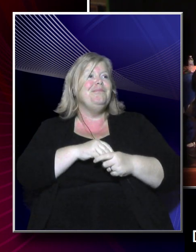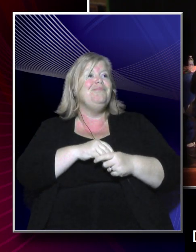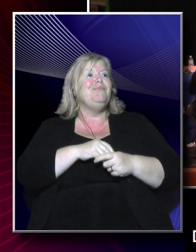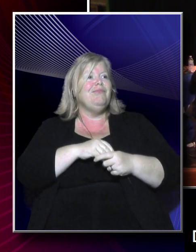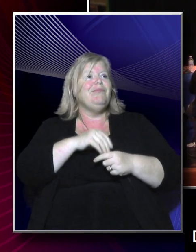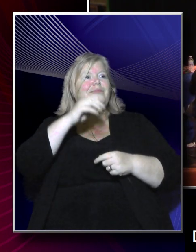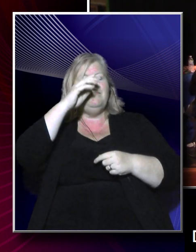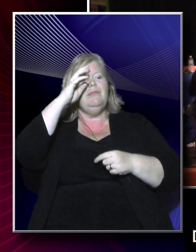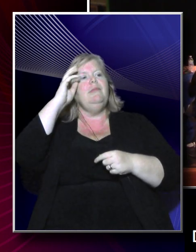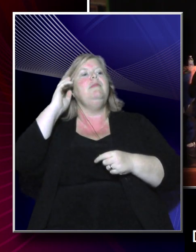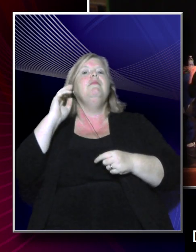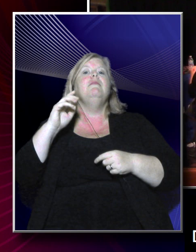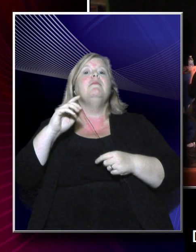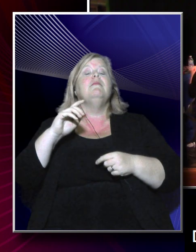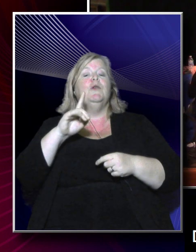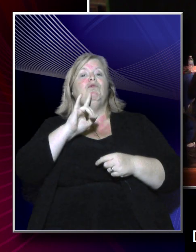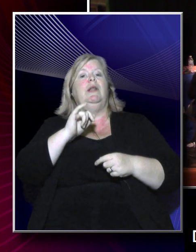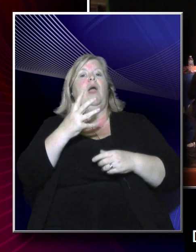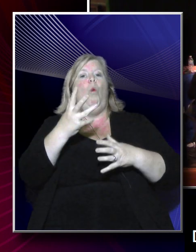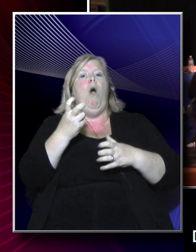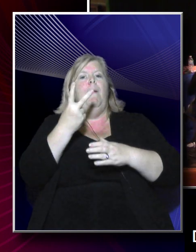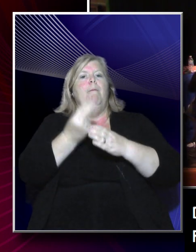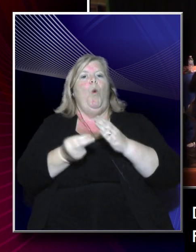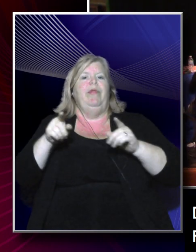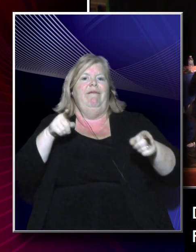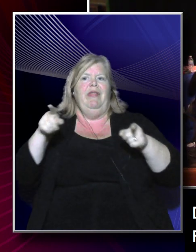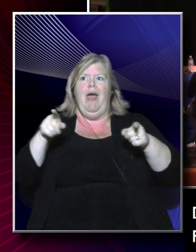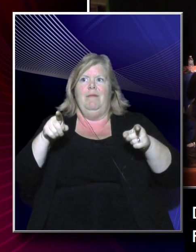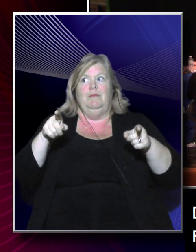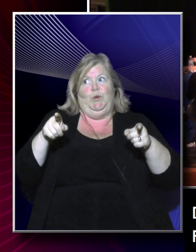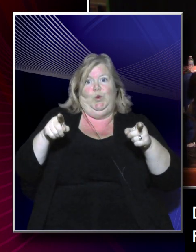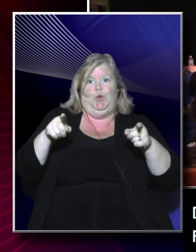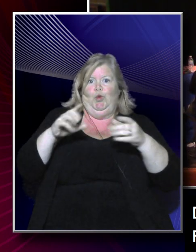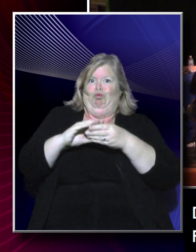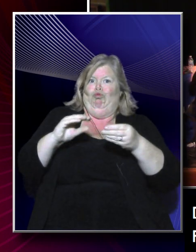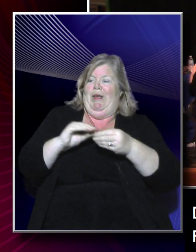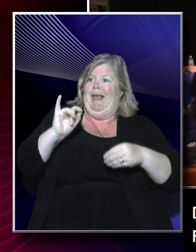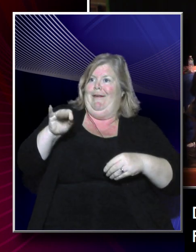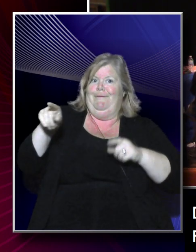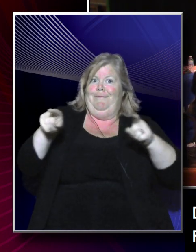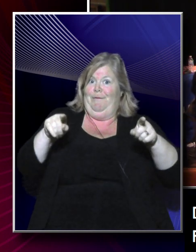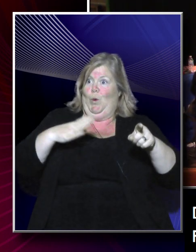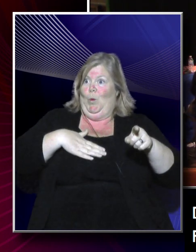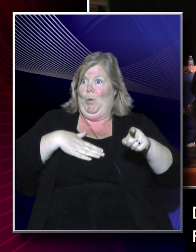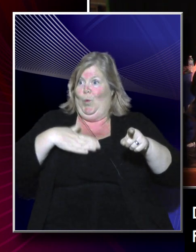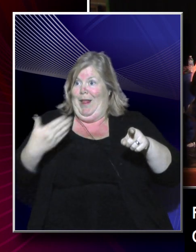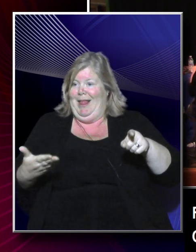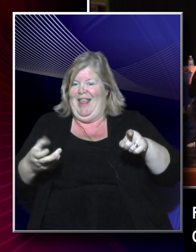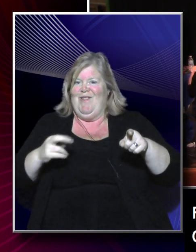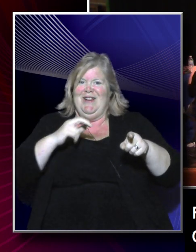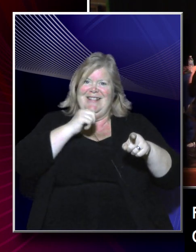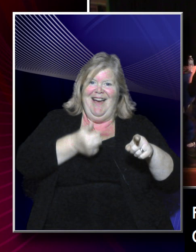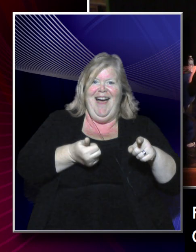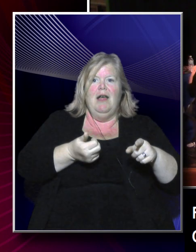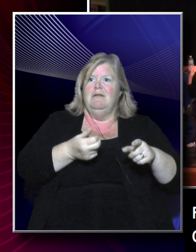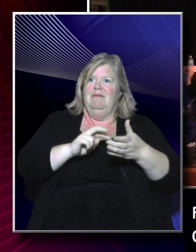I think the first thing would be for both of them to indicate whether or not they are not willing. This is not imprisonment, it's